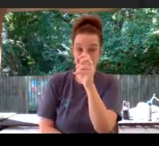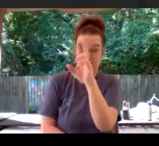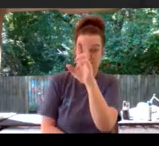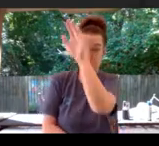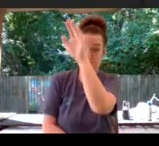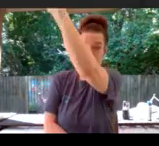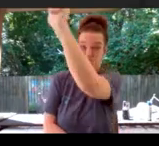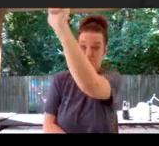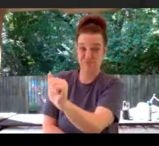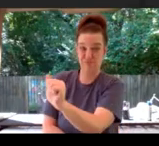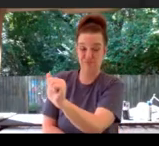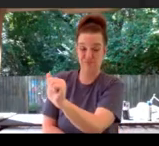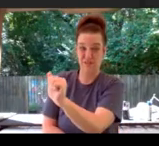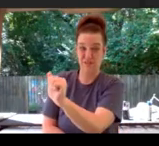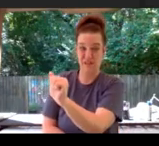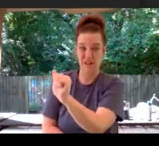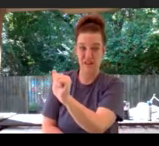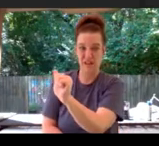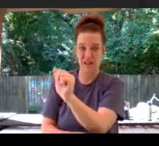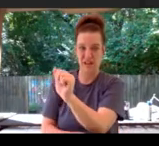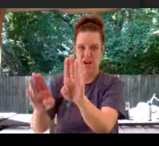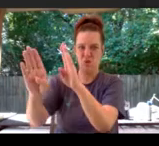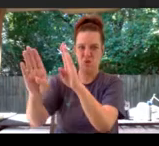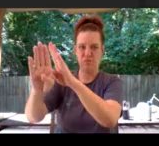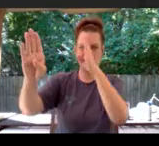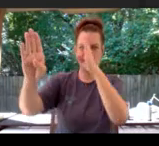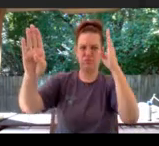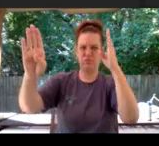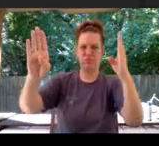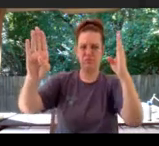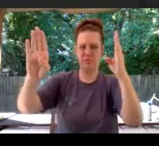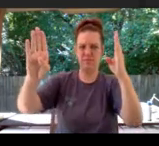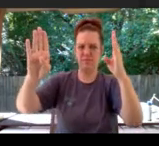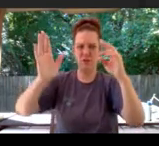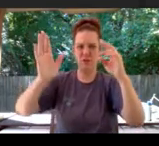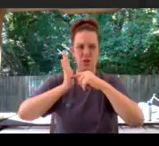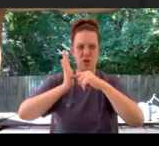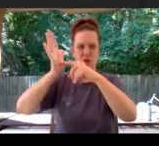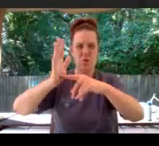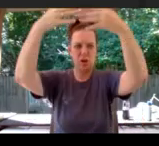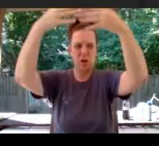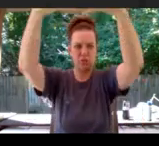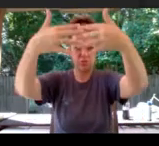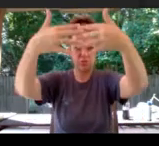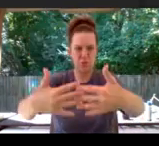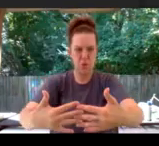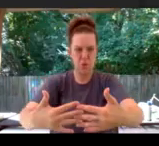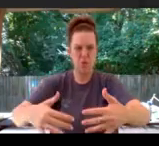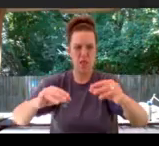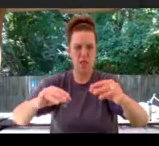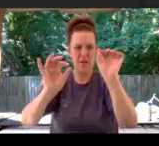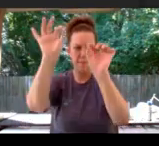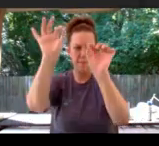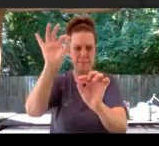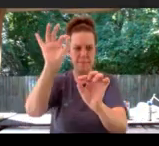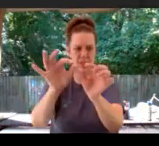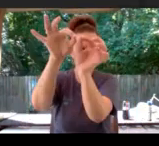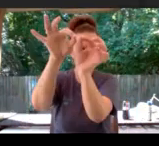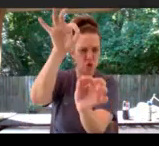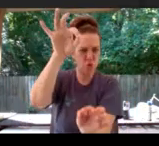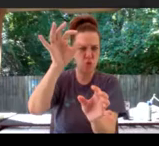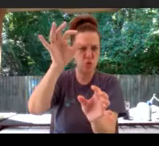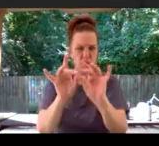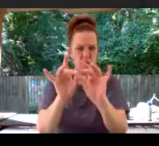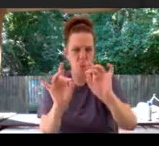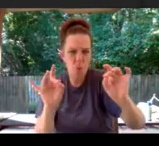panel swung open, revealing a wall of buttons, tubes, and wires. Niles could